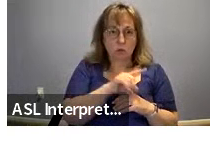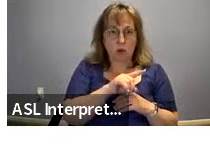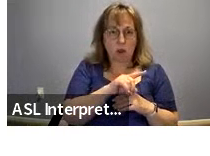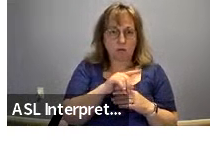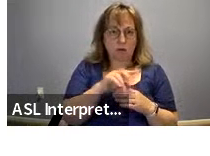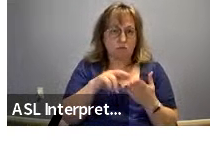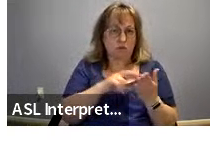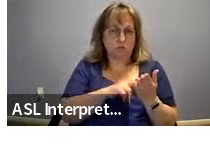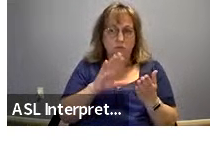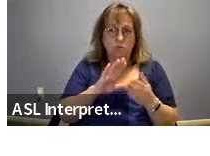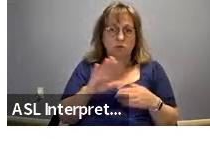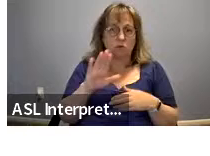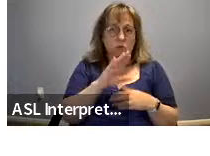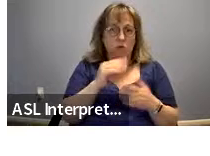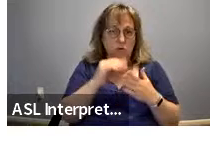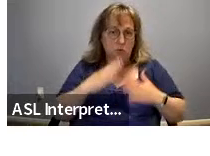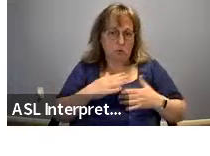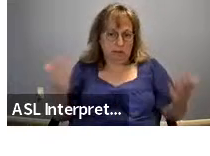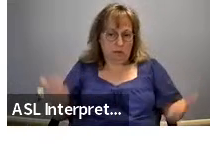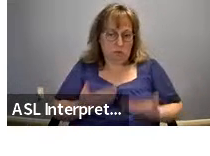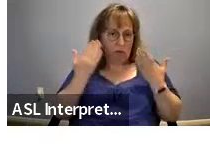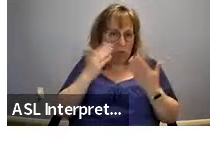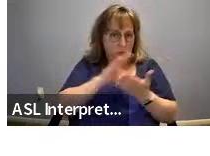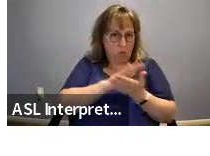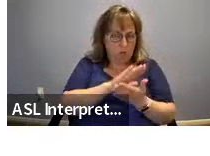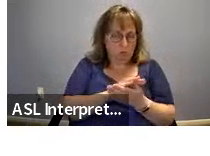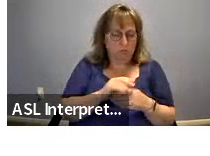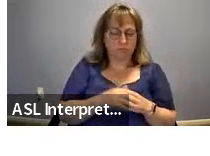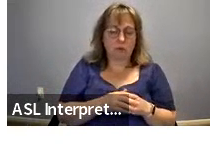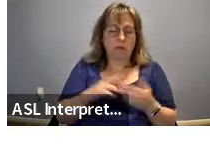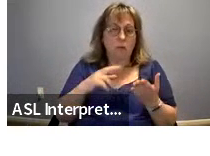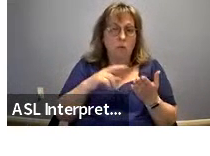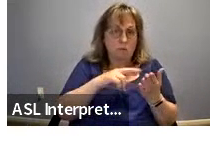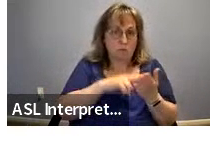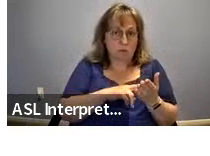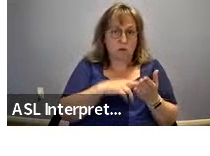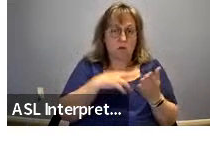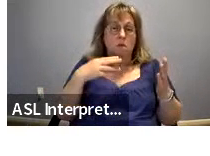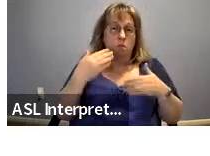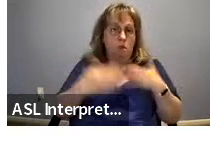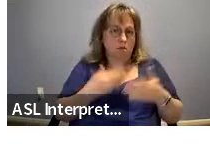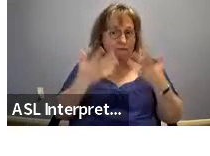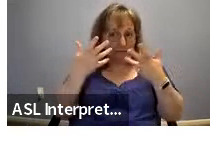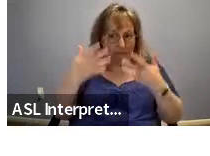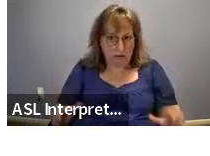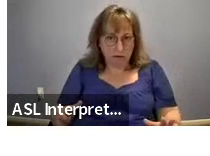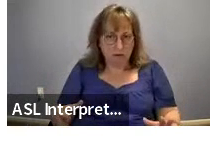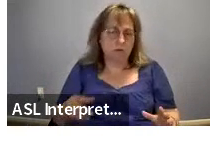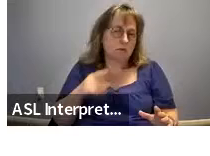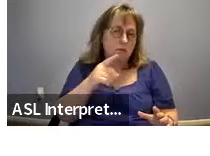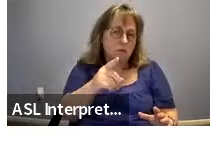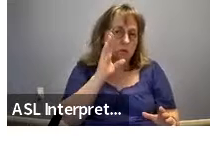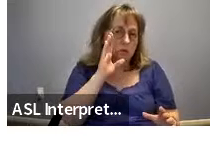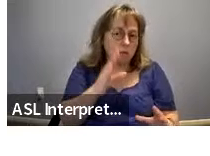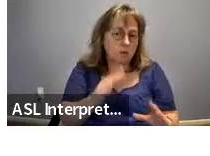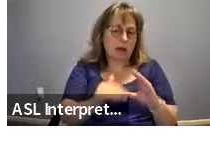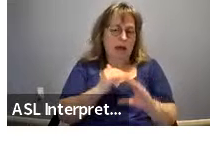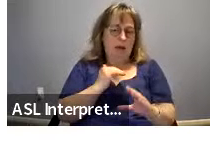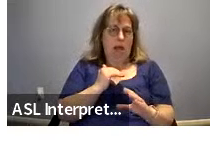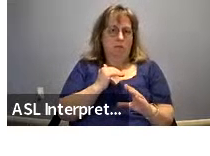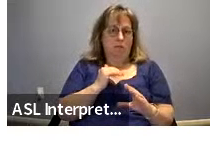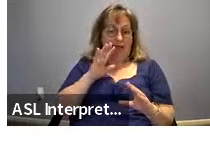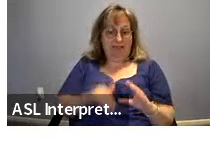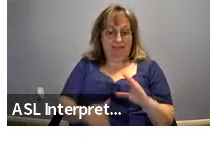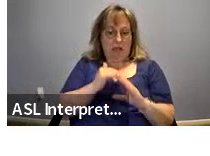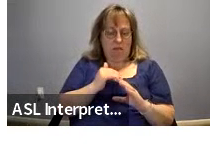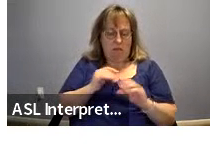student into a school, after the enrollment process is complete, you should receive an email. That email should